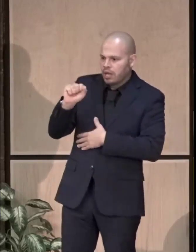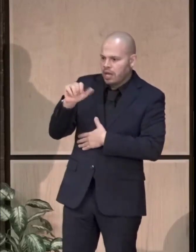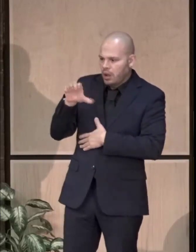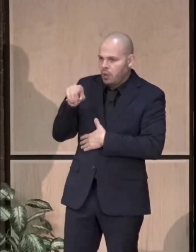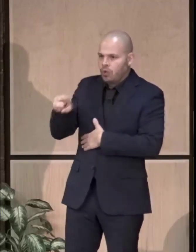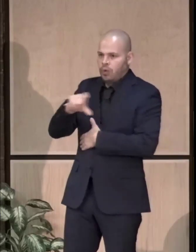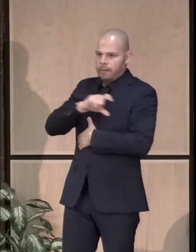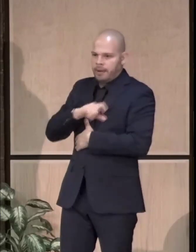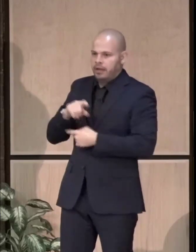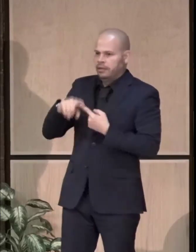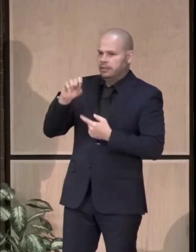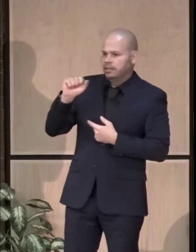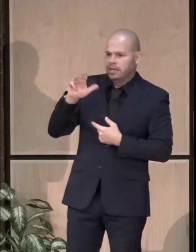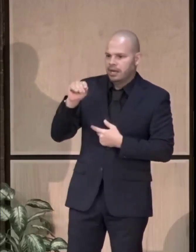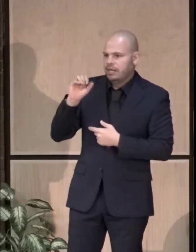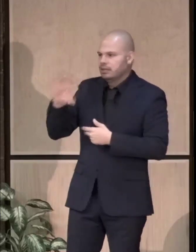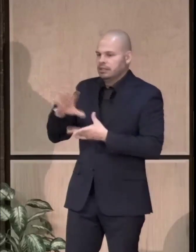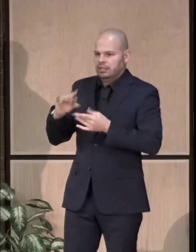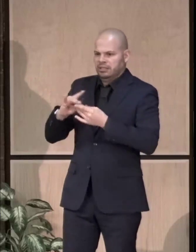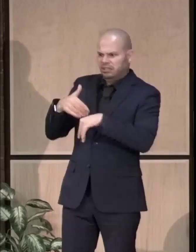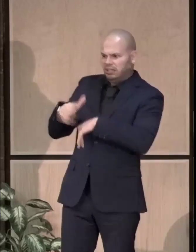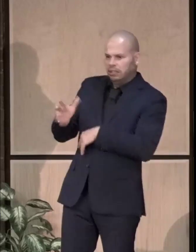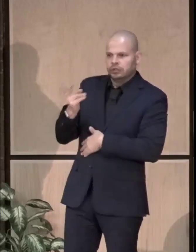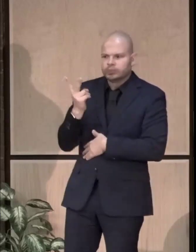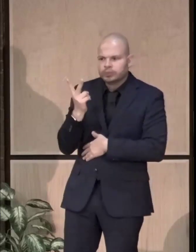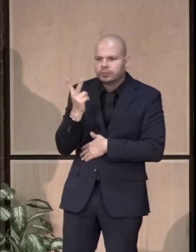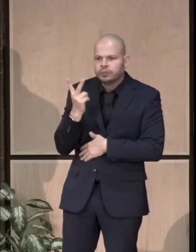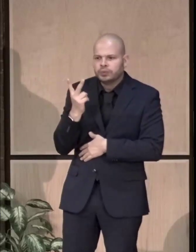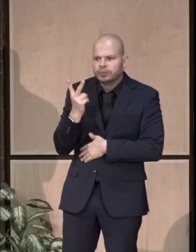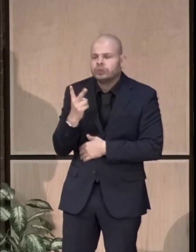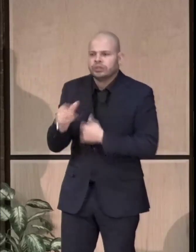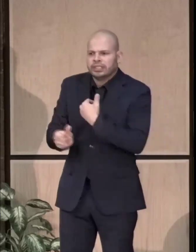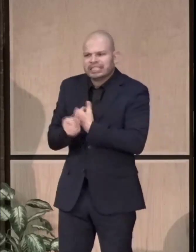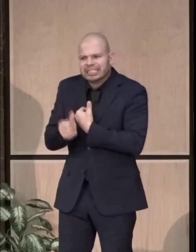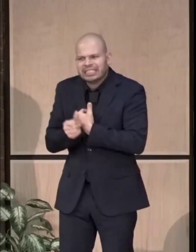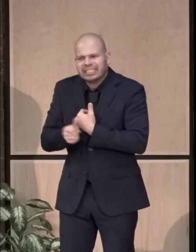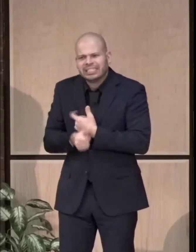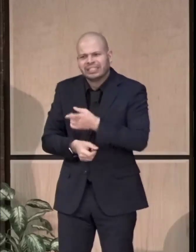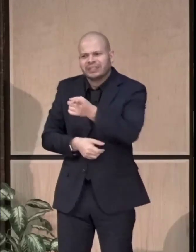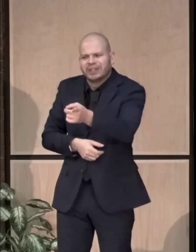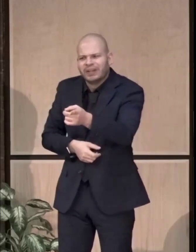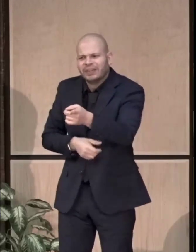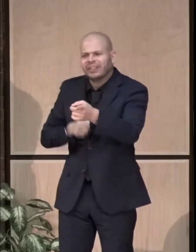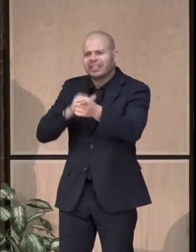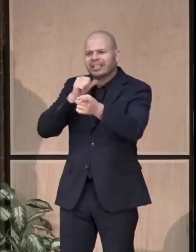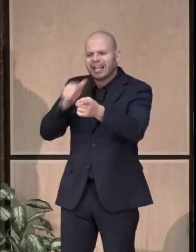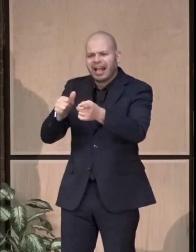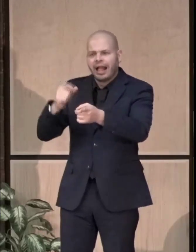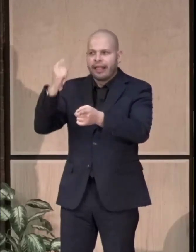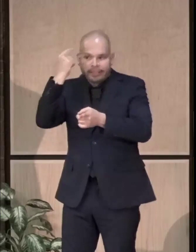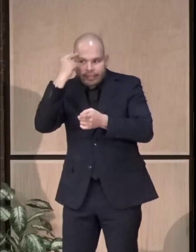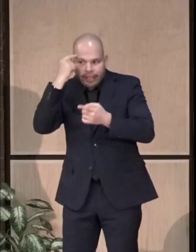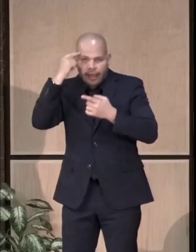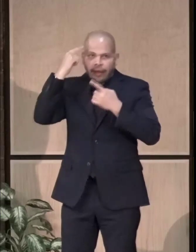as a result of this threat. Yes. Why wasn't it part of your thought that maybe somebody should charge Card